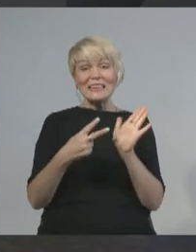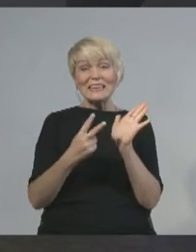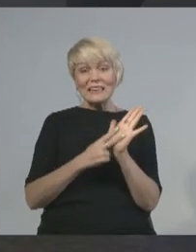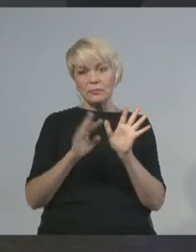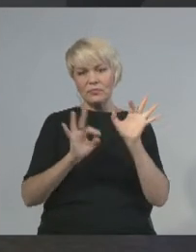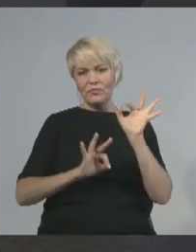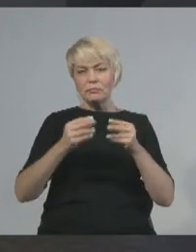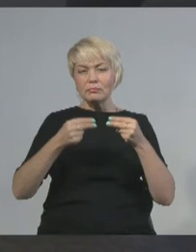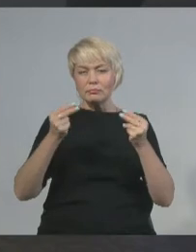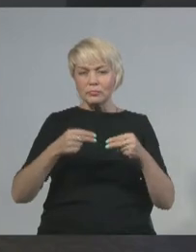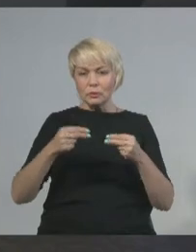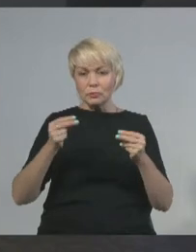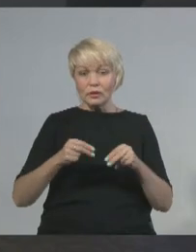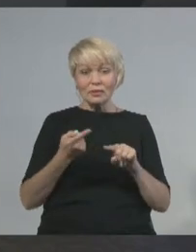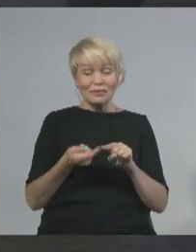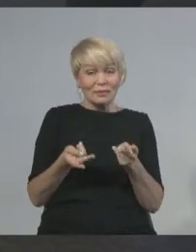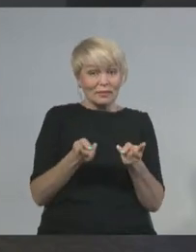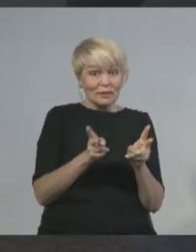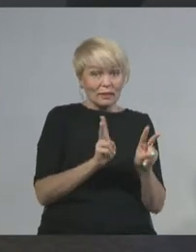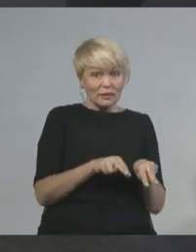if from the 0.7